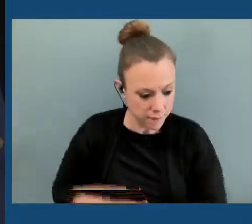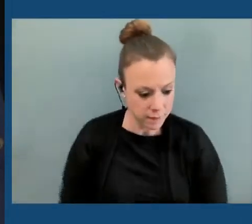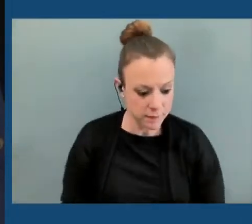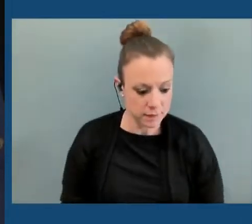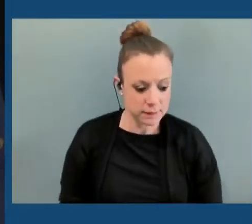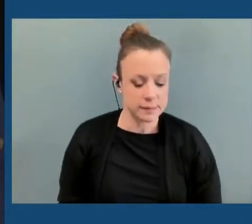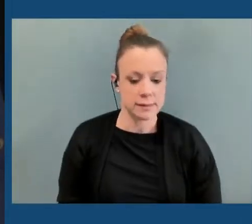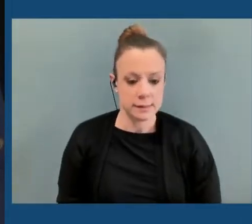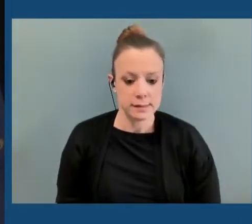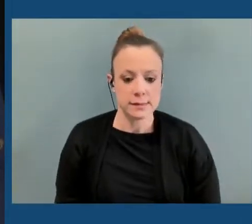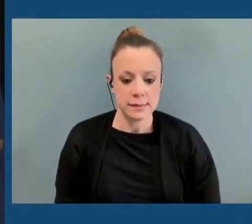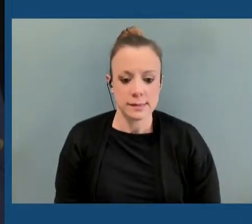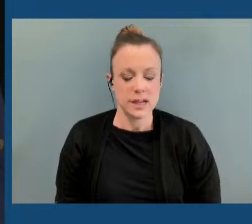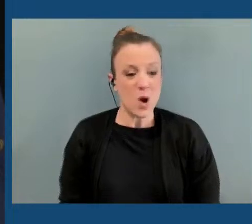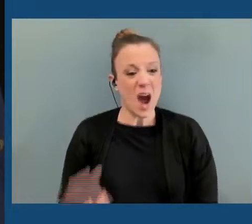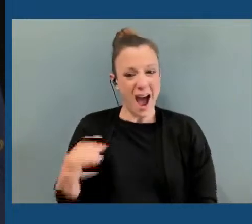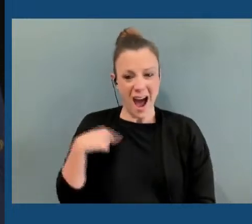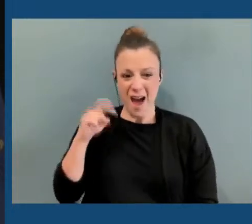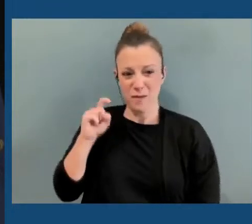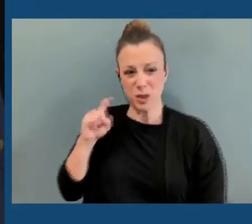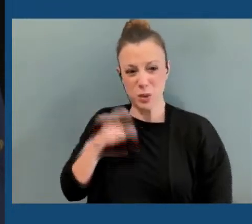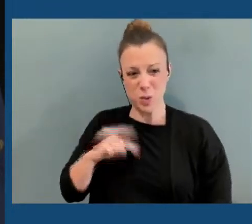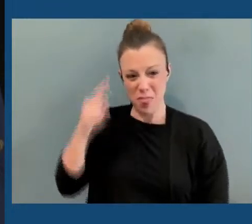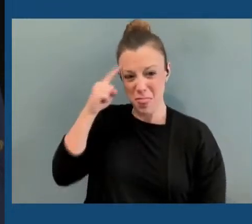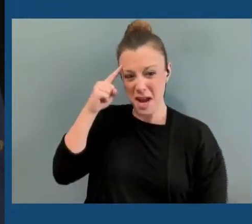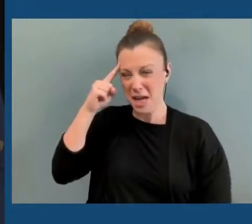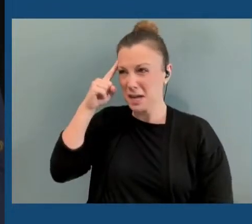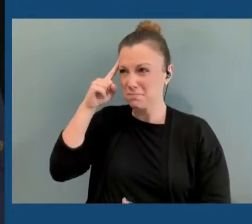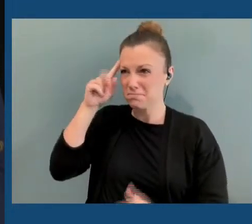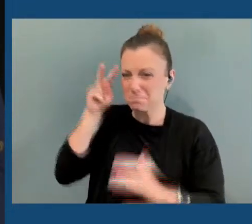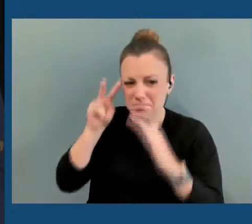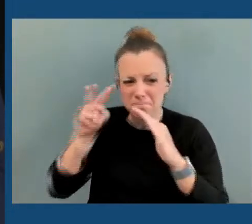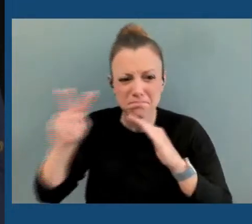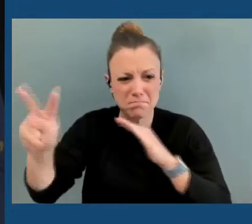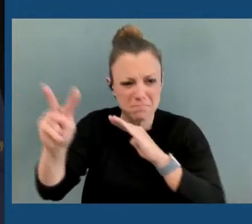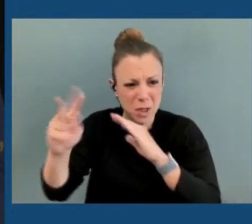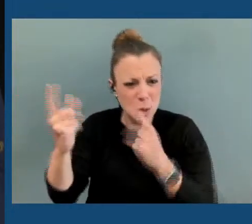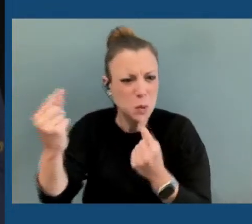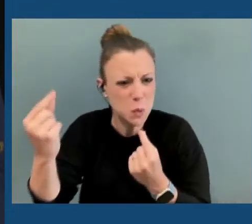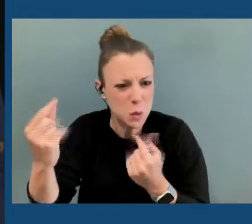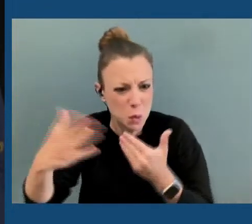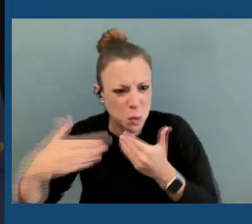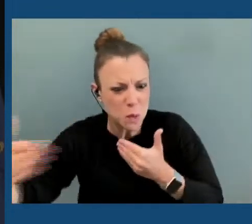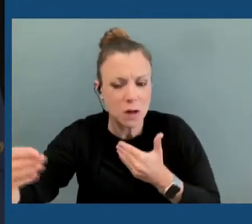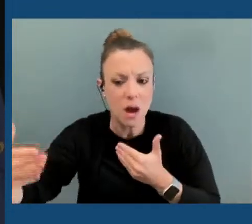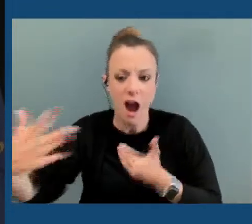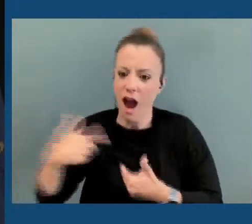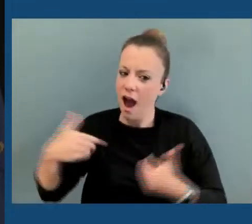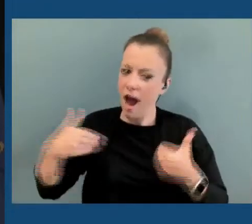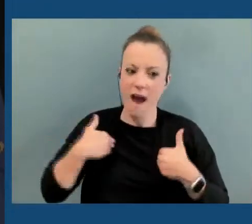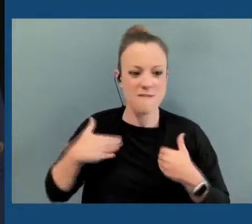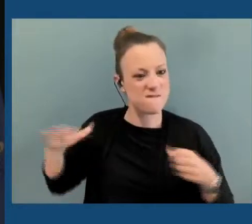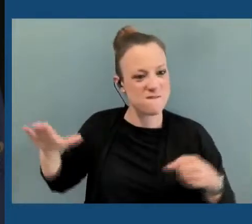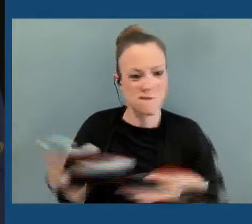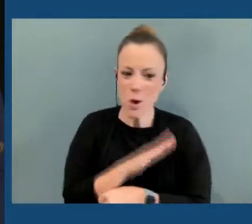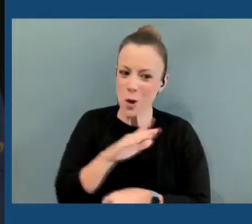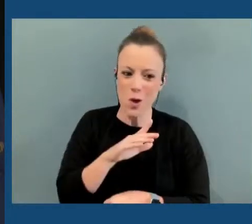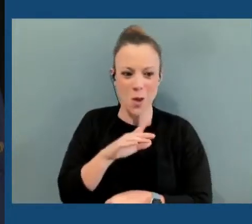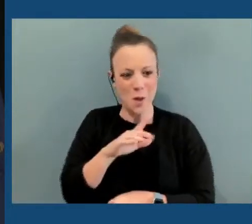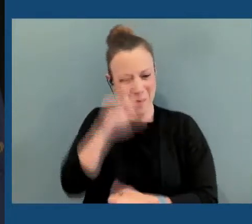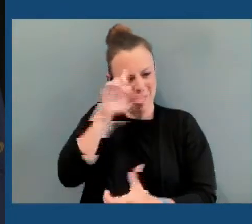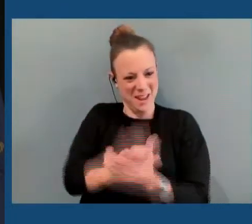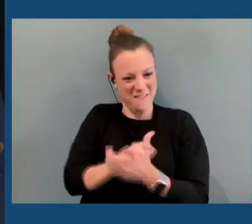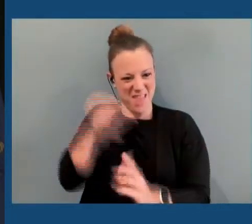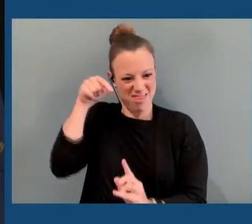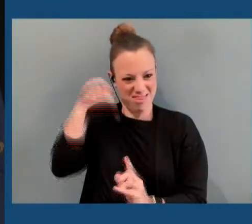what can we do? This entire process has been incredible. I have complete faith in what's going to happen here.